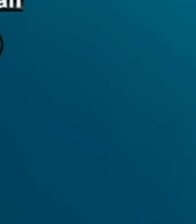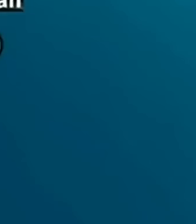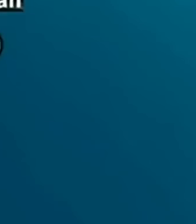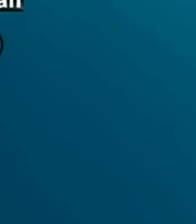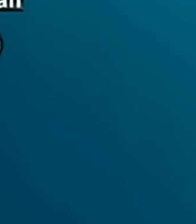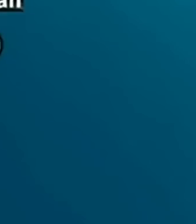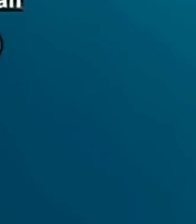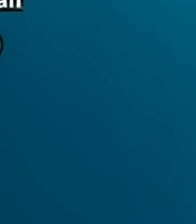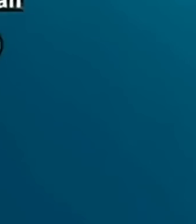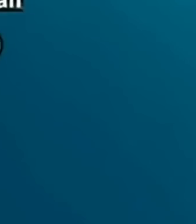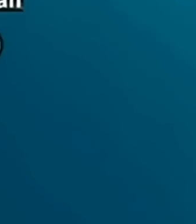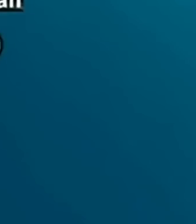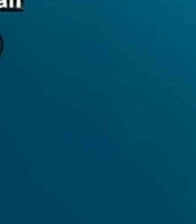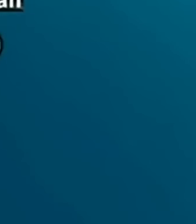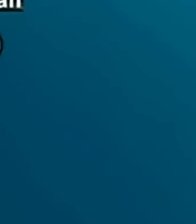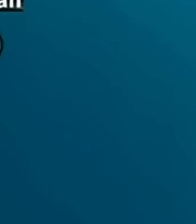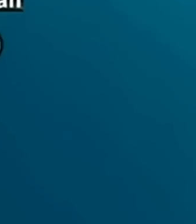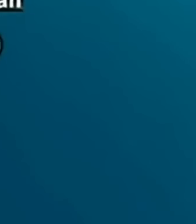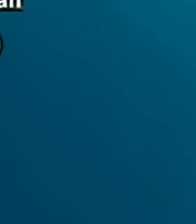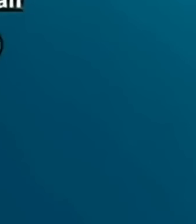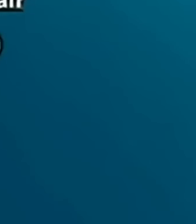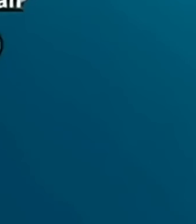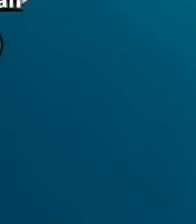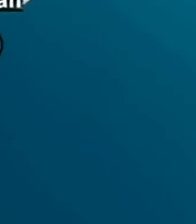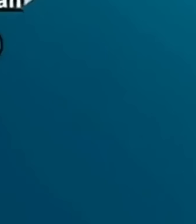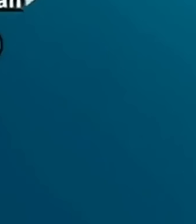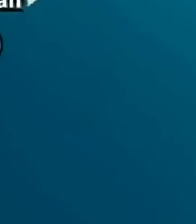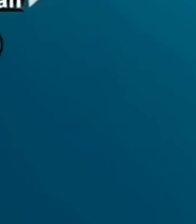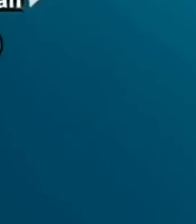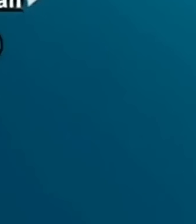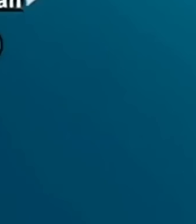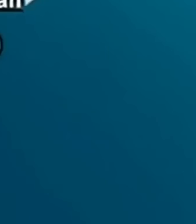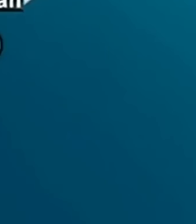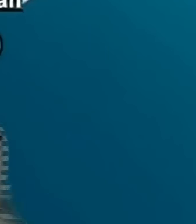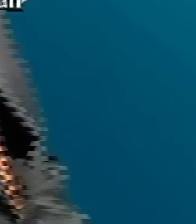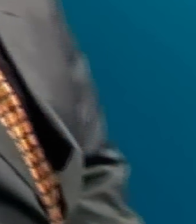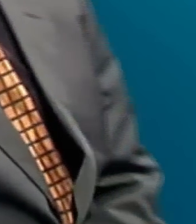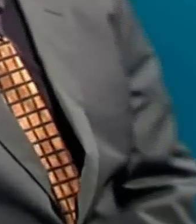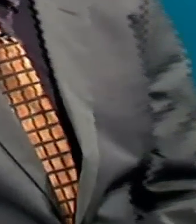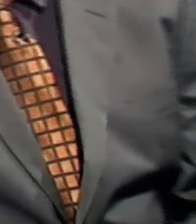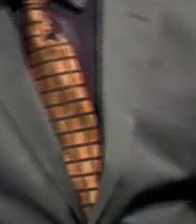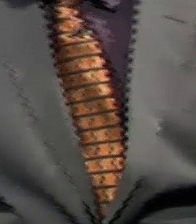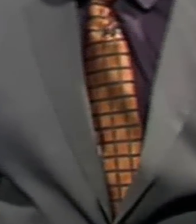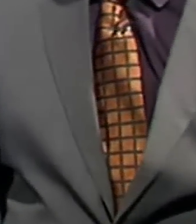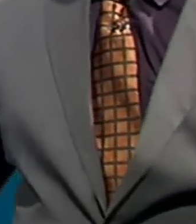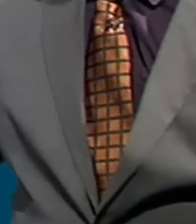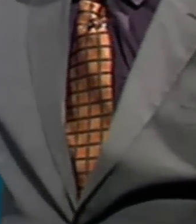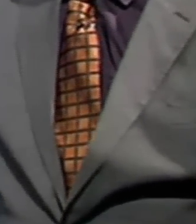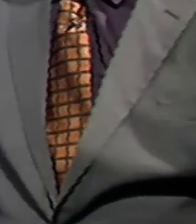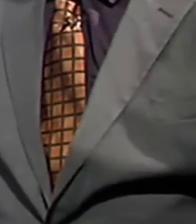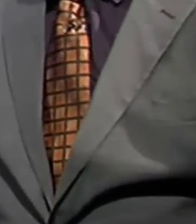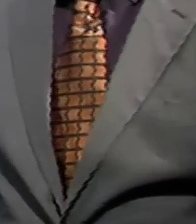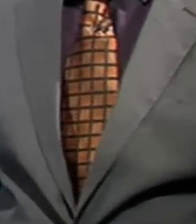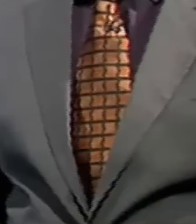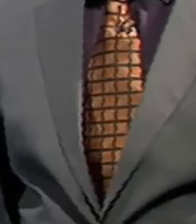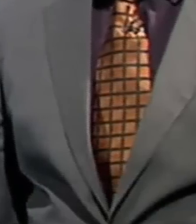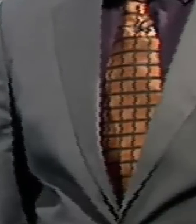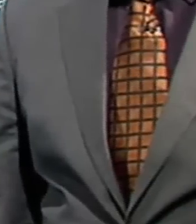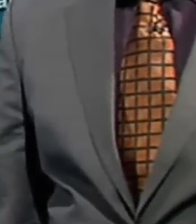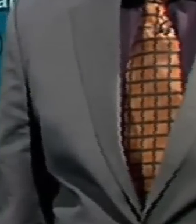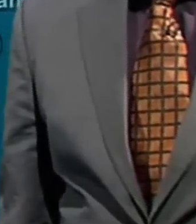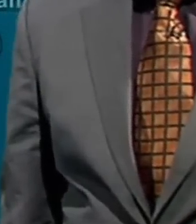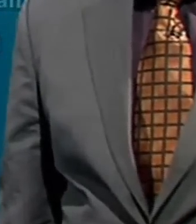eno mo ho le dibakeng tse ding tsa KwaZulu-Natal ka mana ka Mpumalanga le Limpopo a thentle le mona ha re shebile ka mana ka dibakeng tse bophirima re ka lebella hore pula e be fela dibakeng